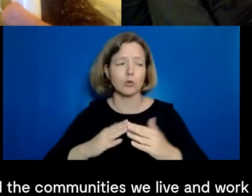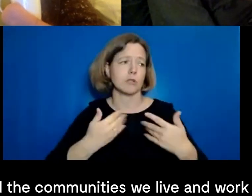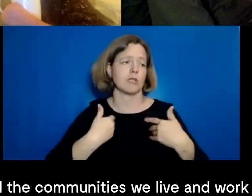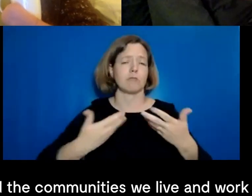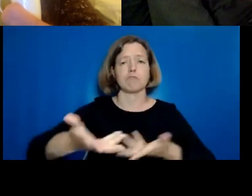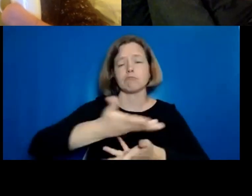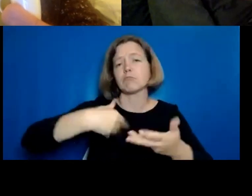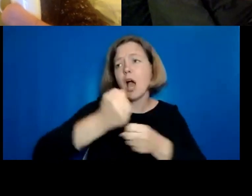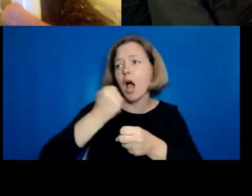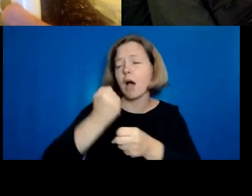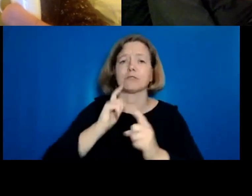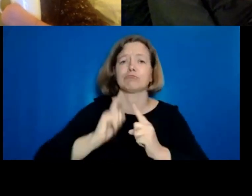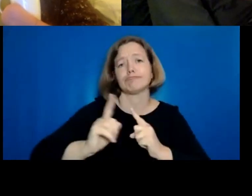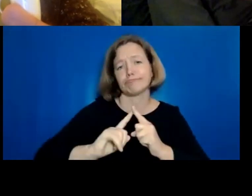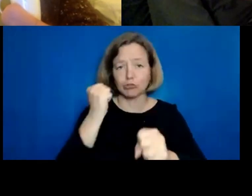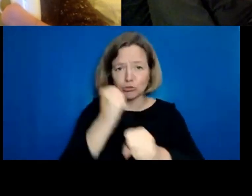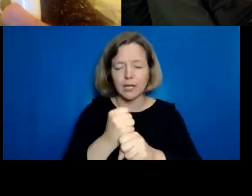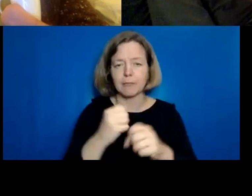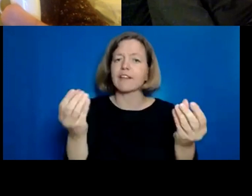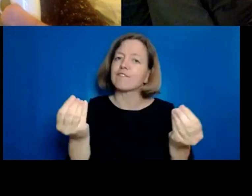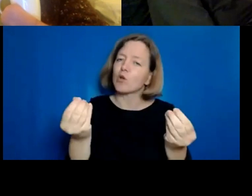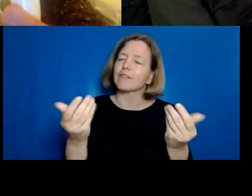sense of ownership.